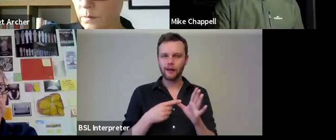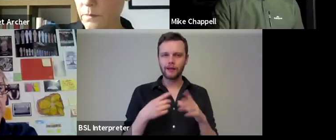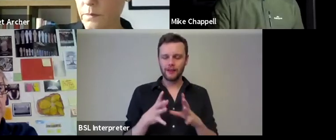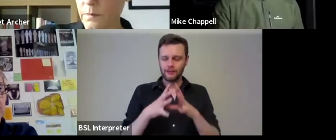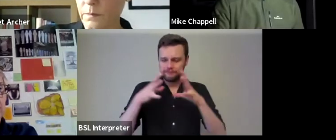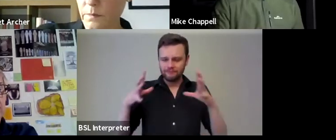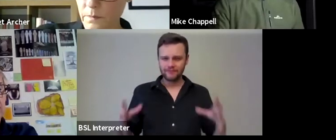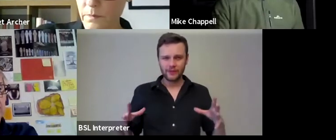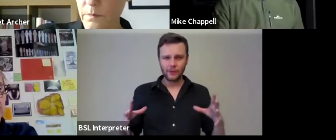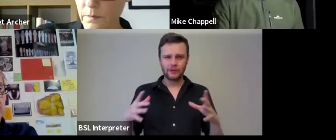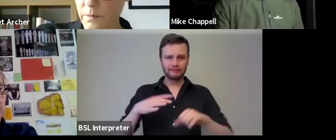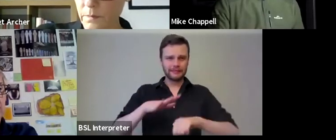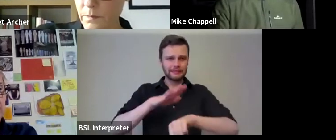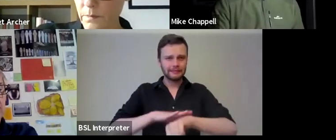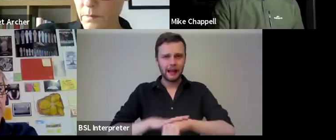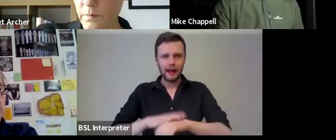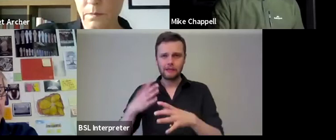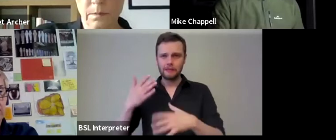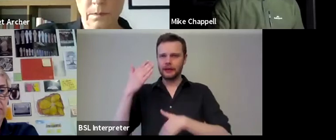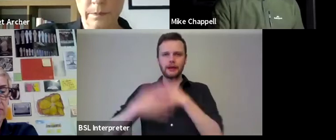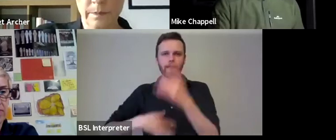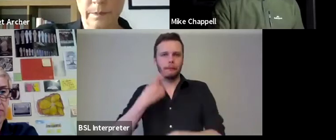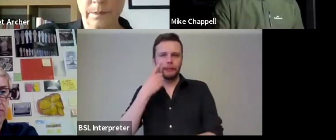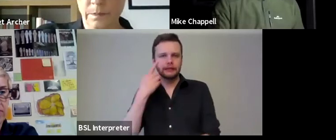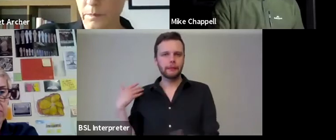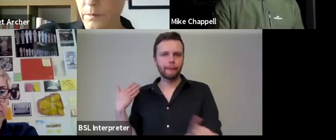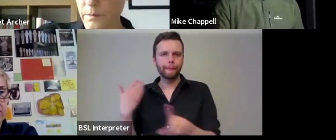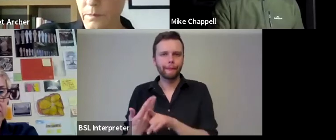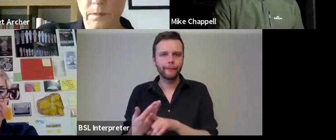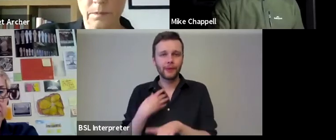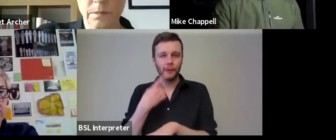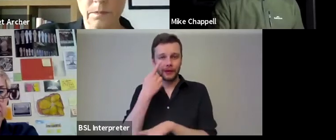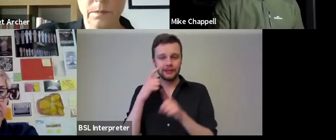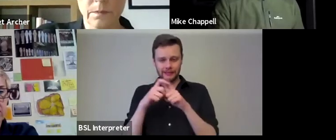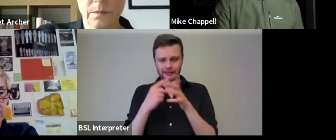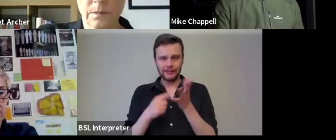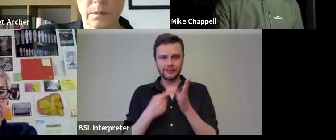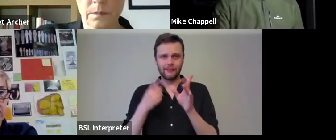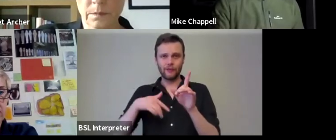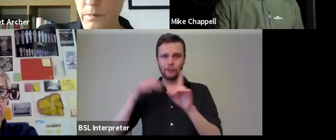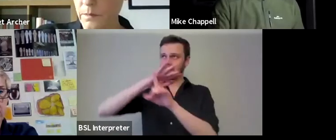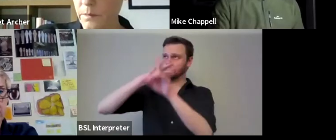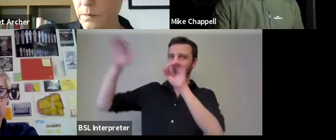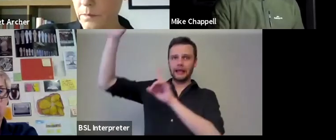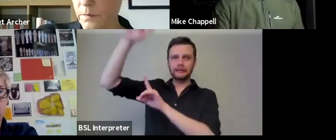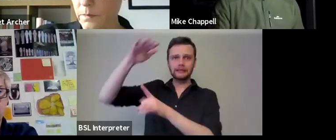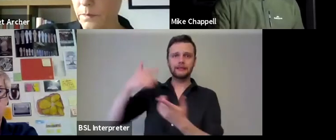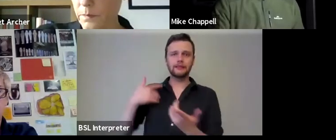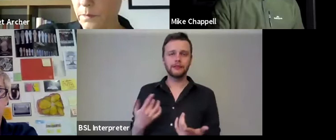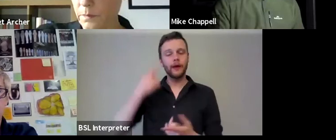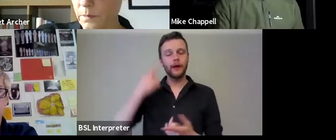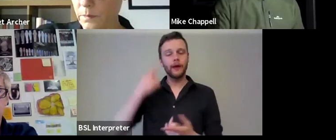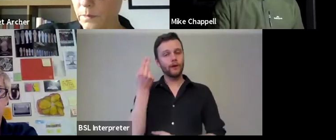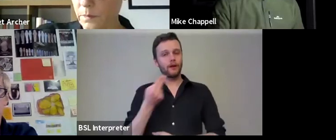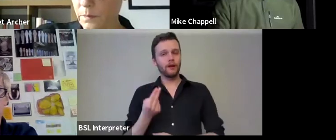huge kind of epochs of time that obviously we'd never have been able to see before. We can see data from under the sea, from space. So kind of, I guess, as an artist, it's